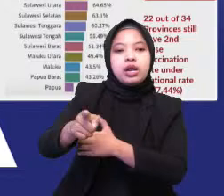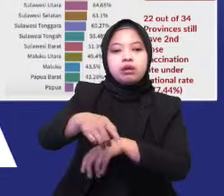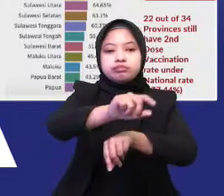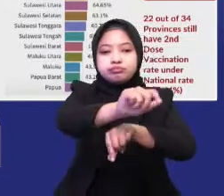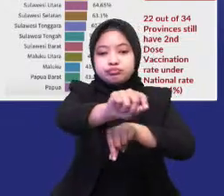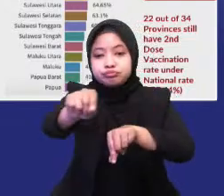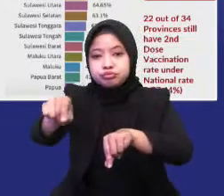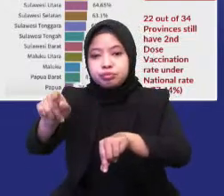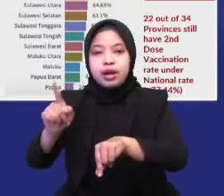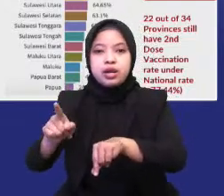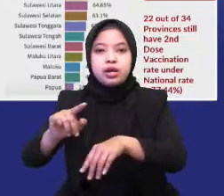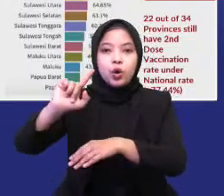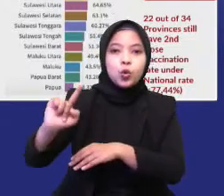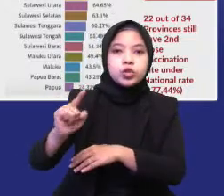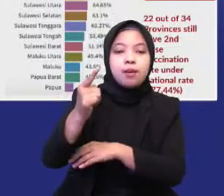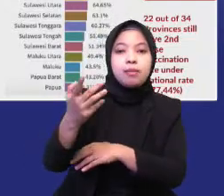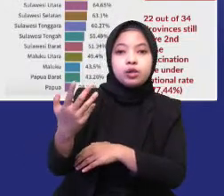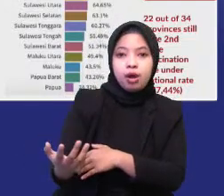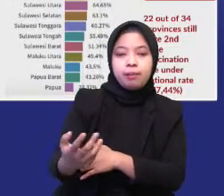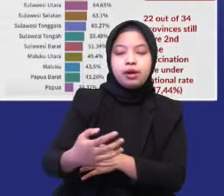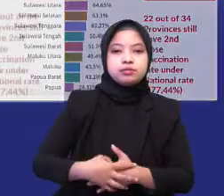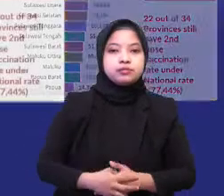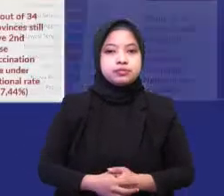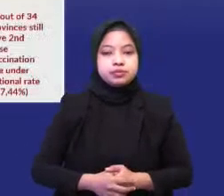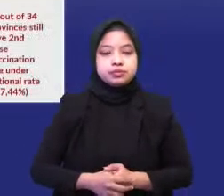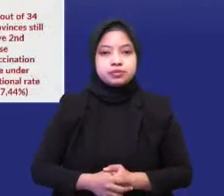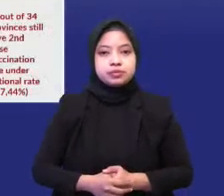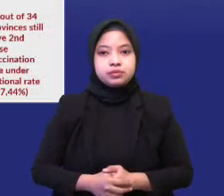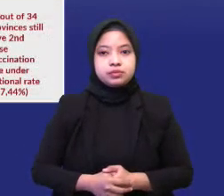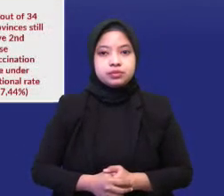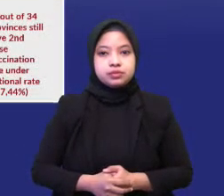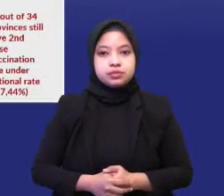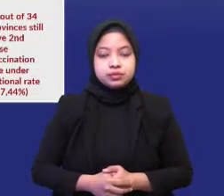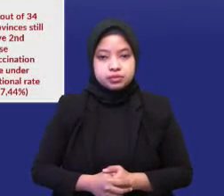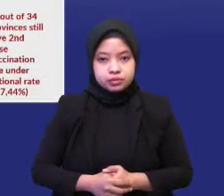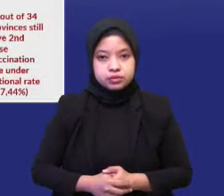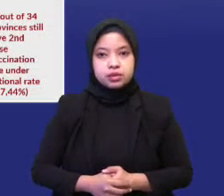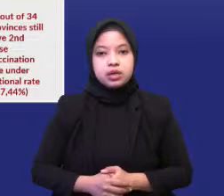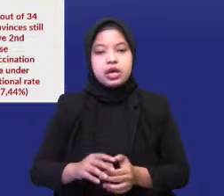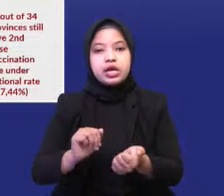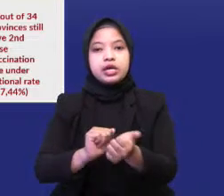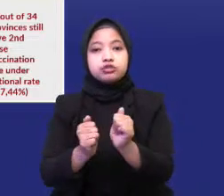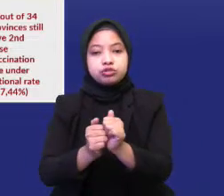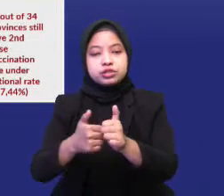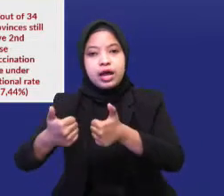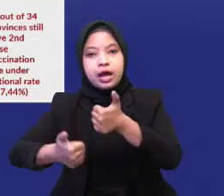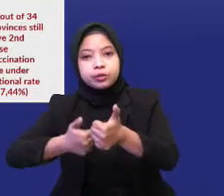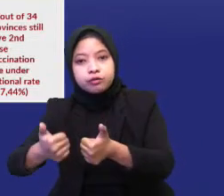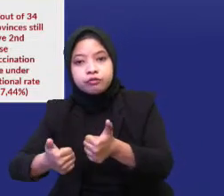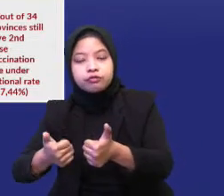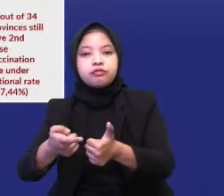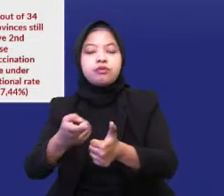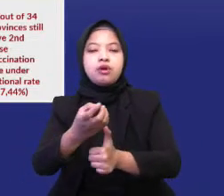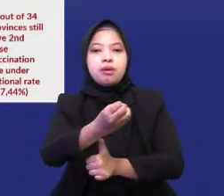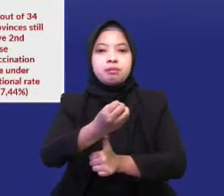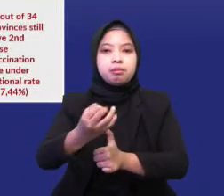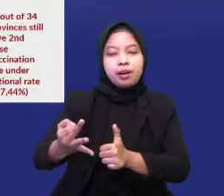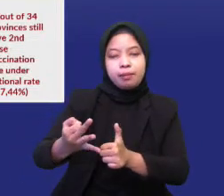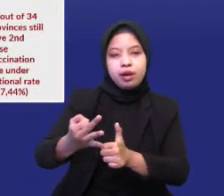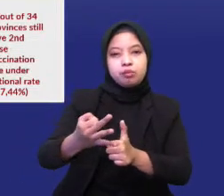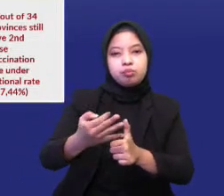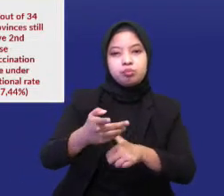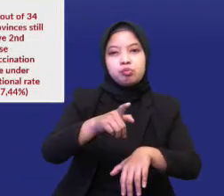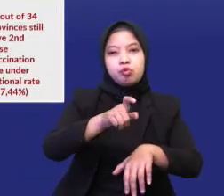as follows. The first is the nationwide weekly positive case trend has been down for